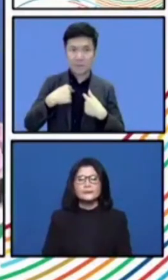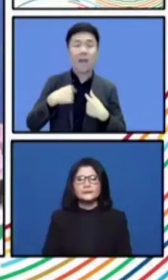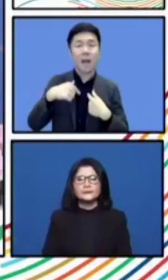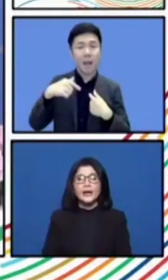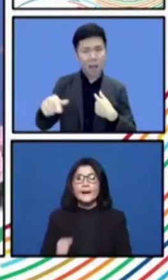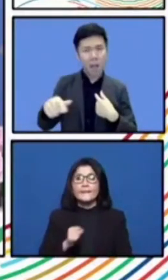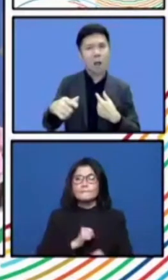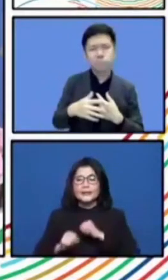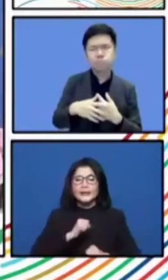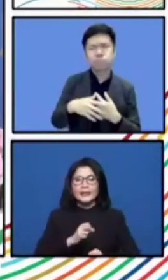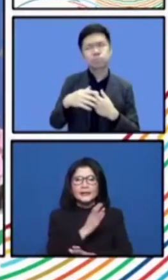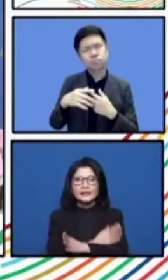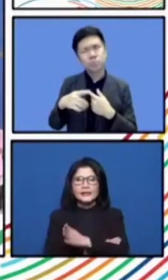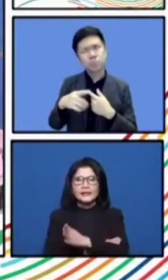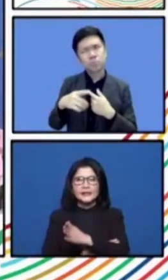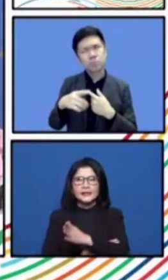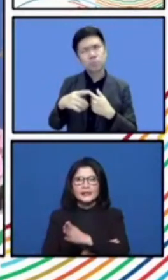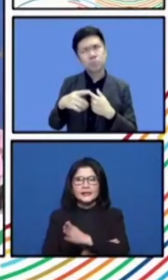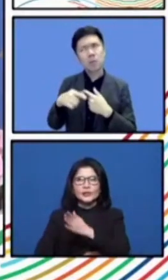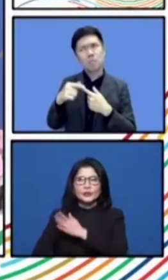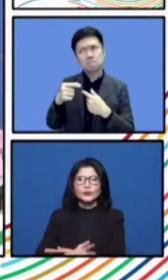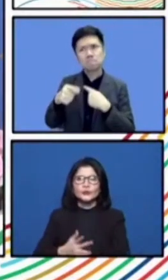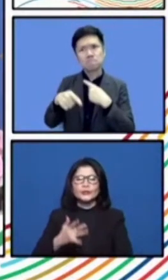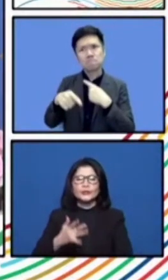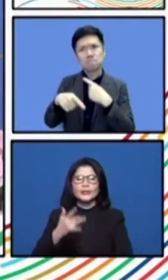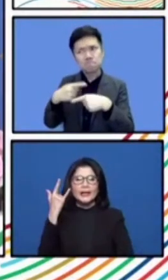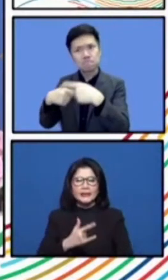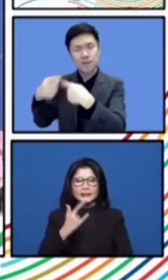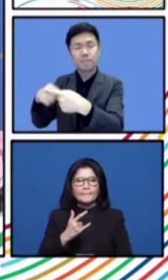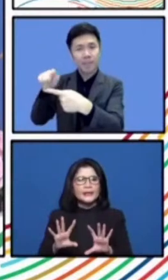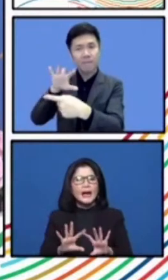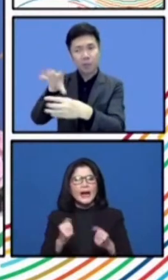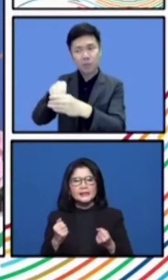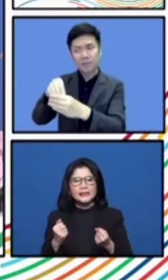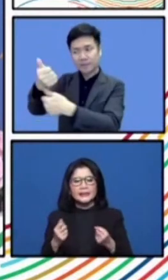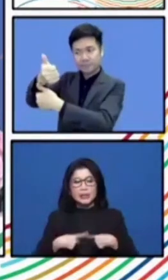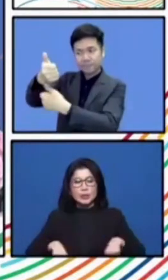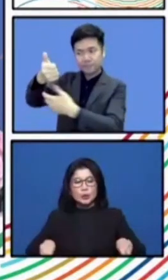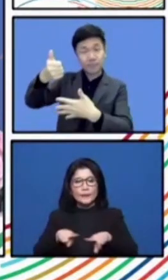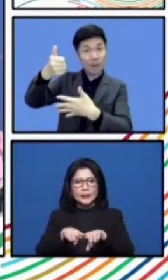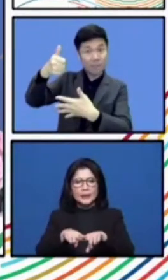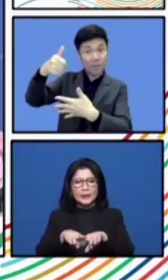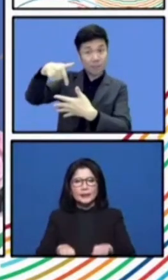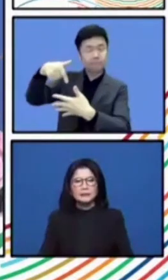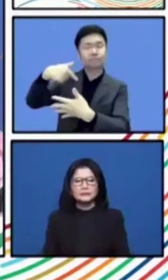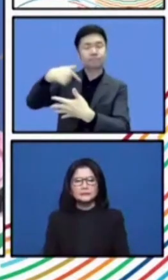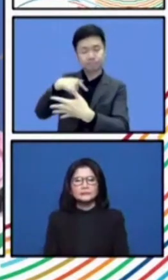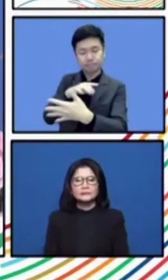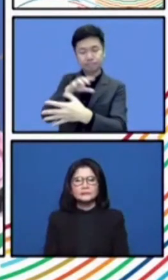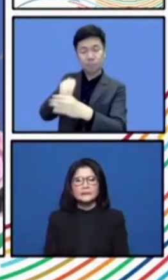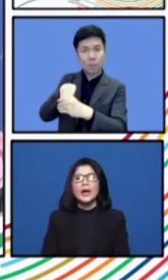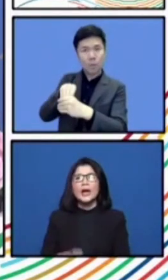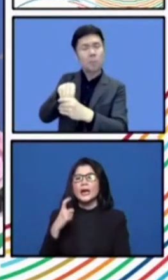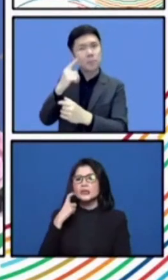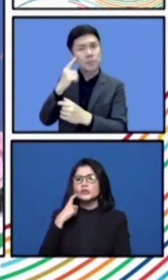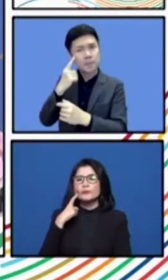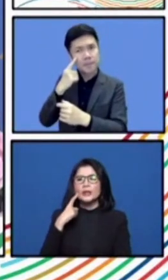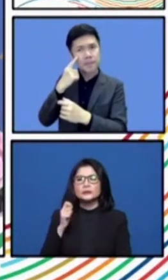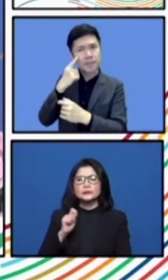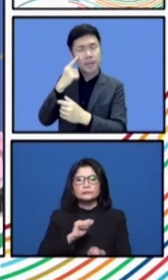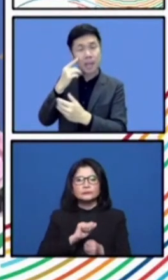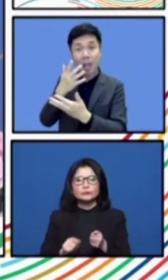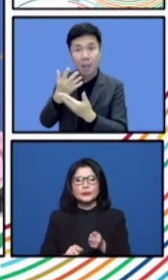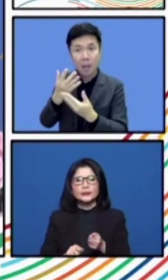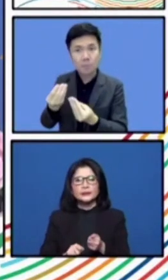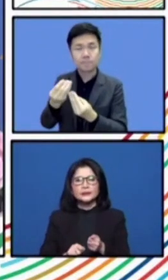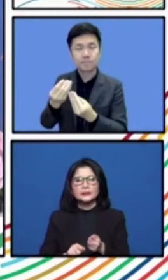so in my subcommittee on disability we try to make a good distribution of representation